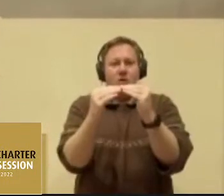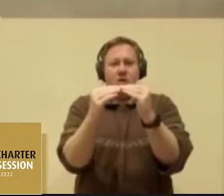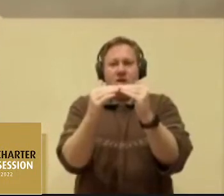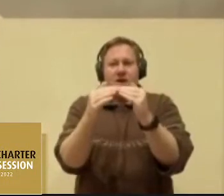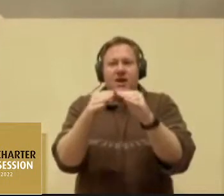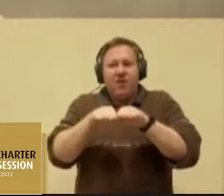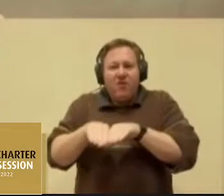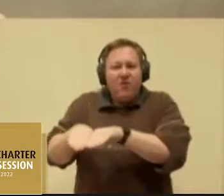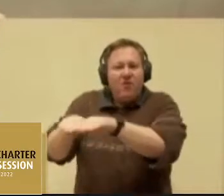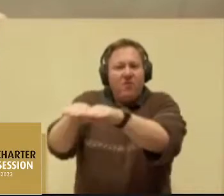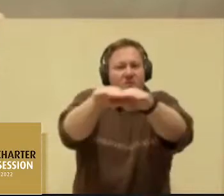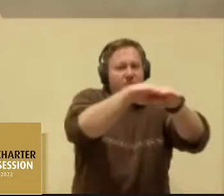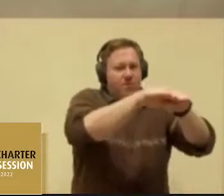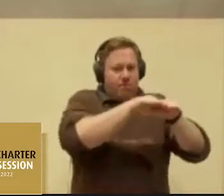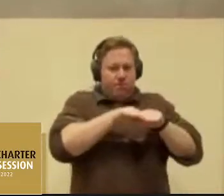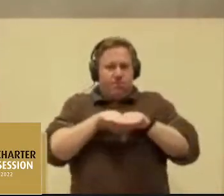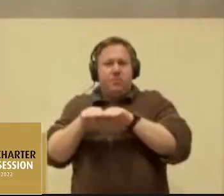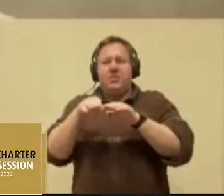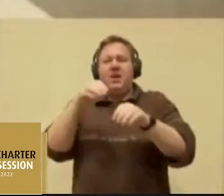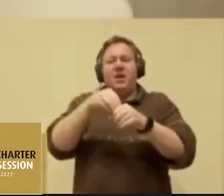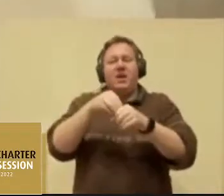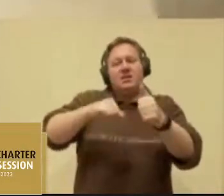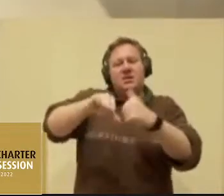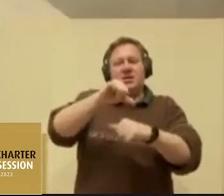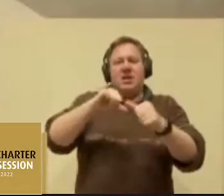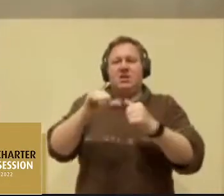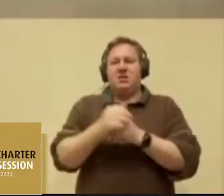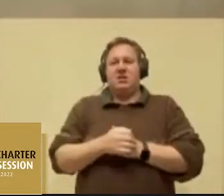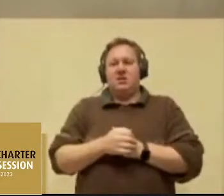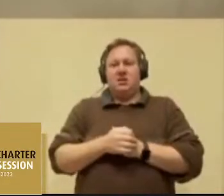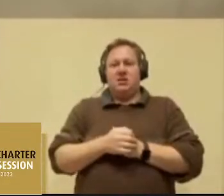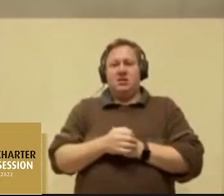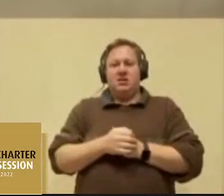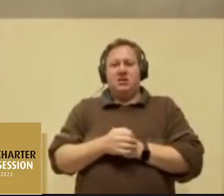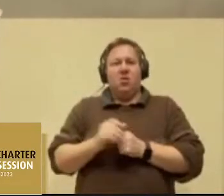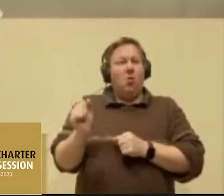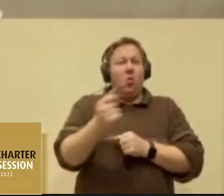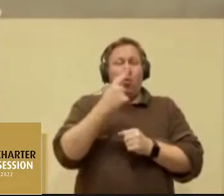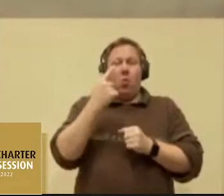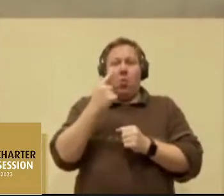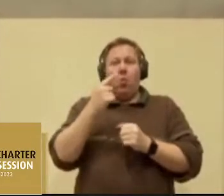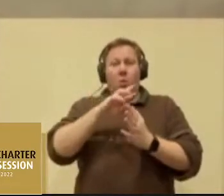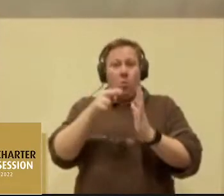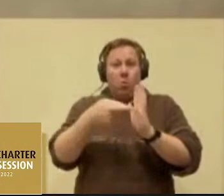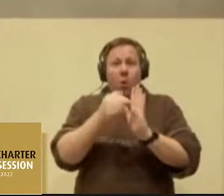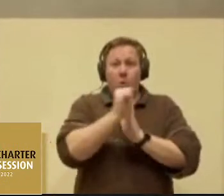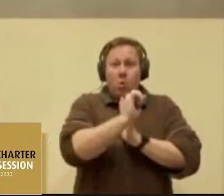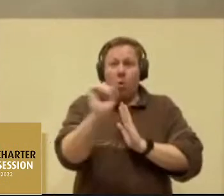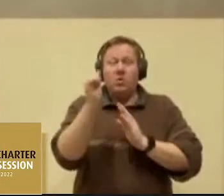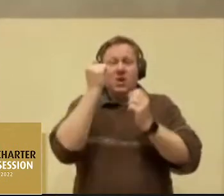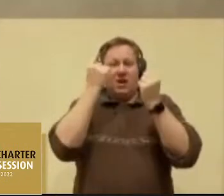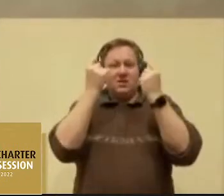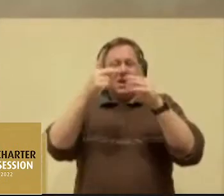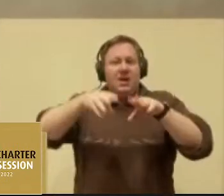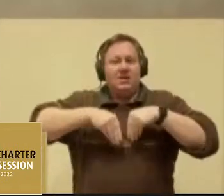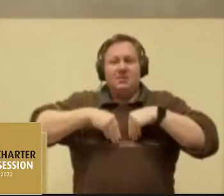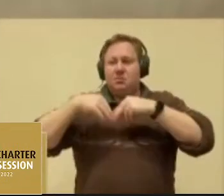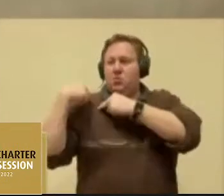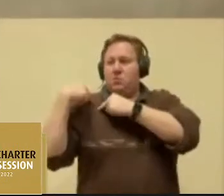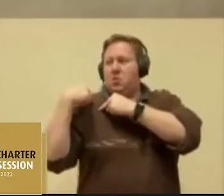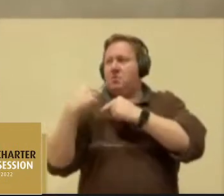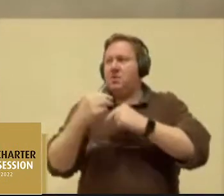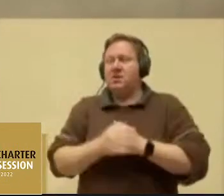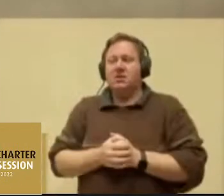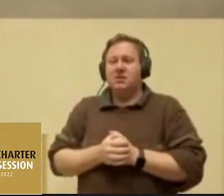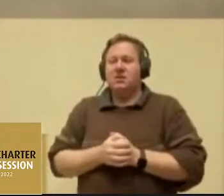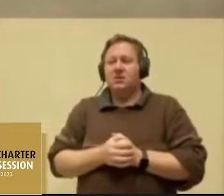society everyone must understand your role and accountability you must understand what it